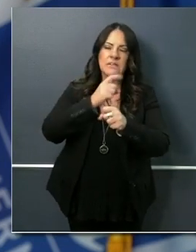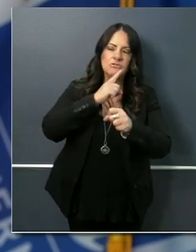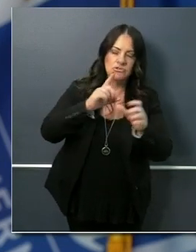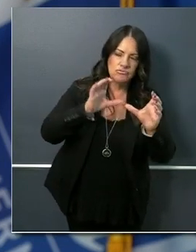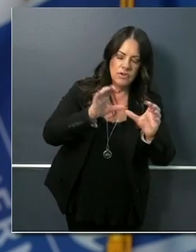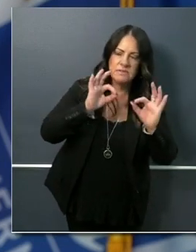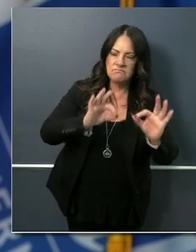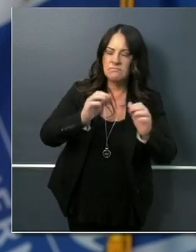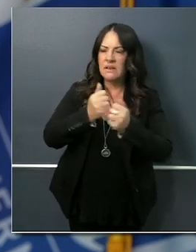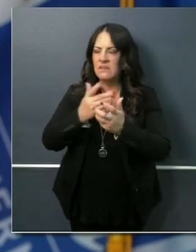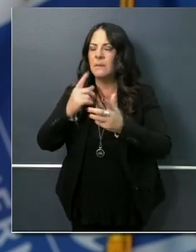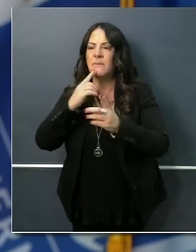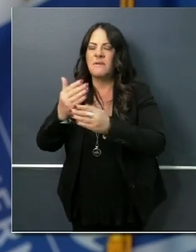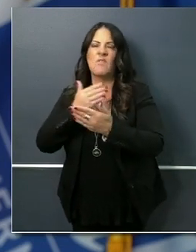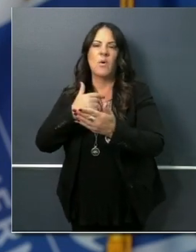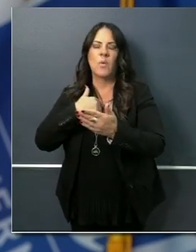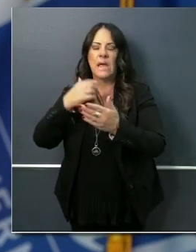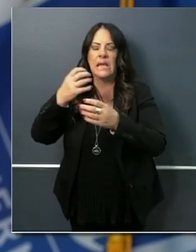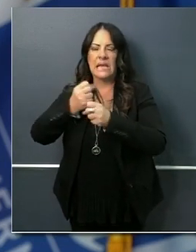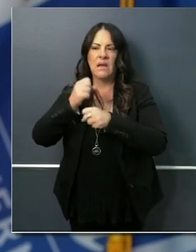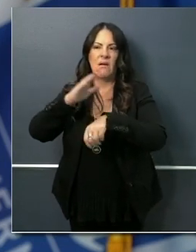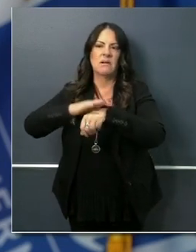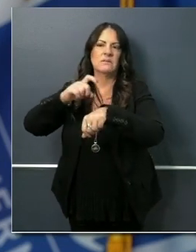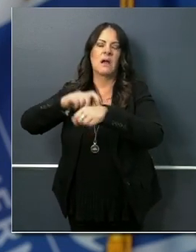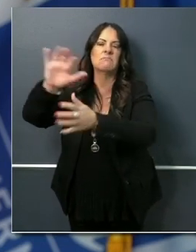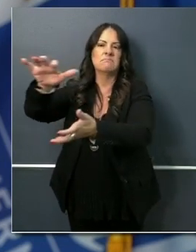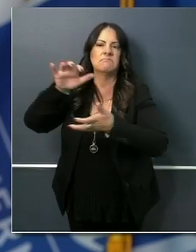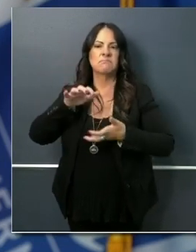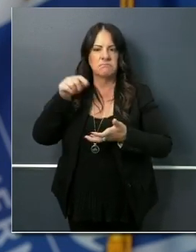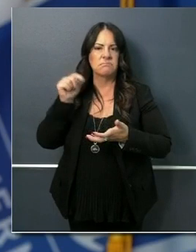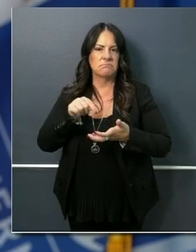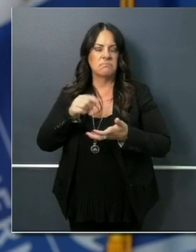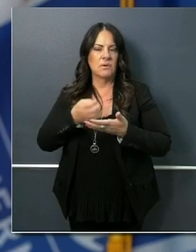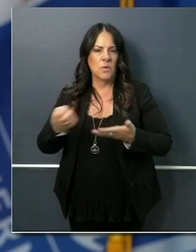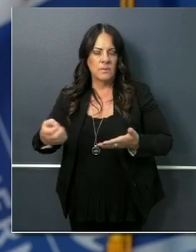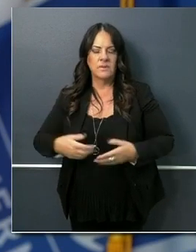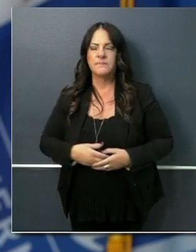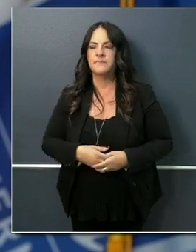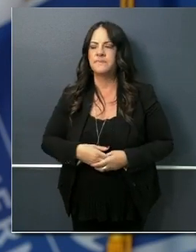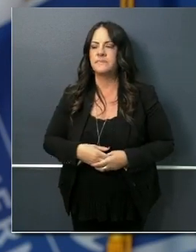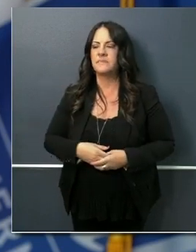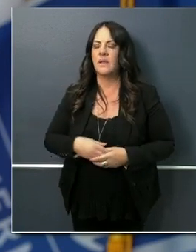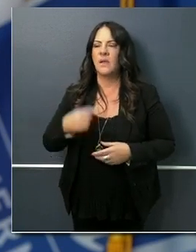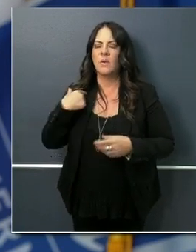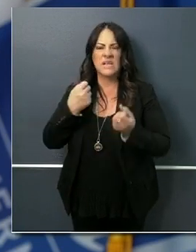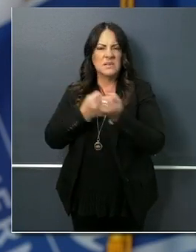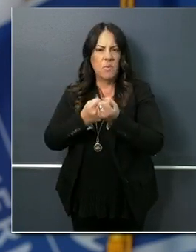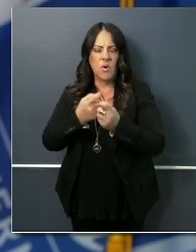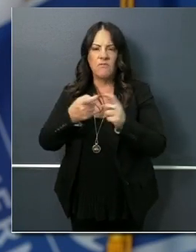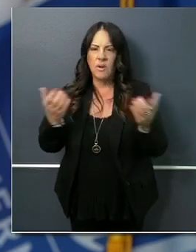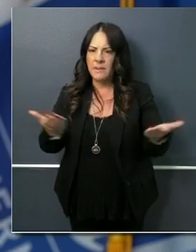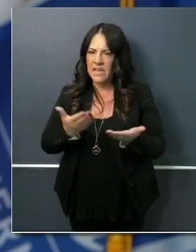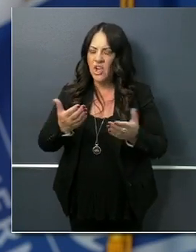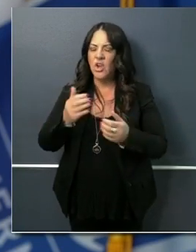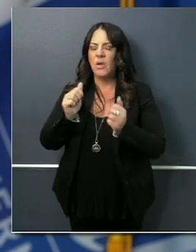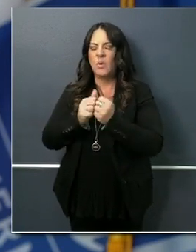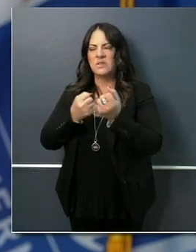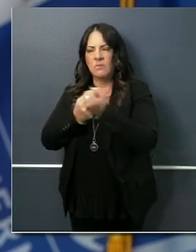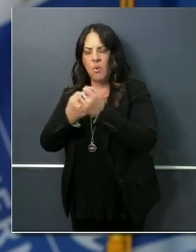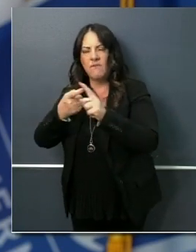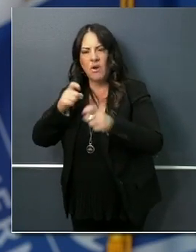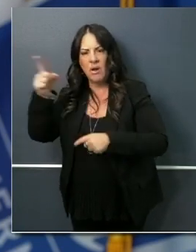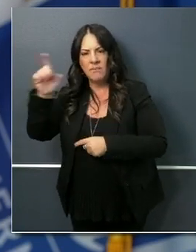supply all of us in California, but to also support the federal government, particularly FEMA and the FEMA